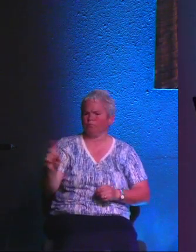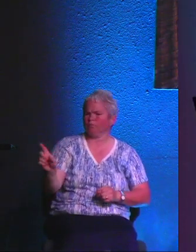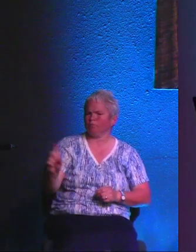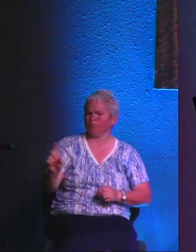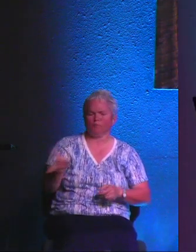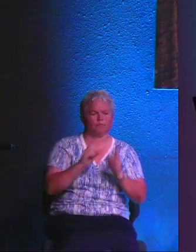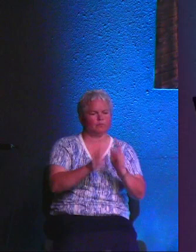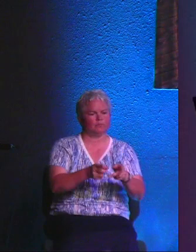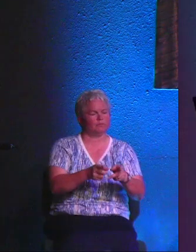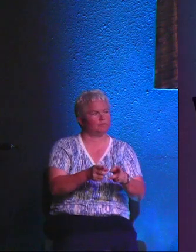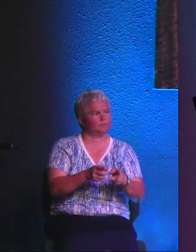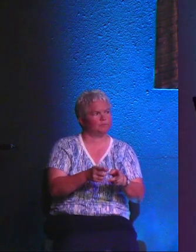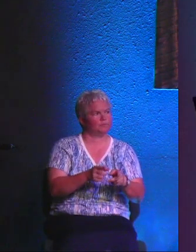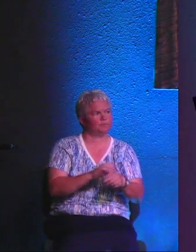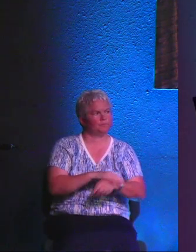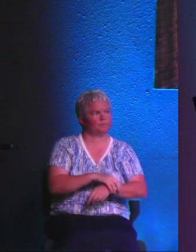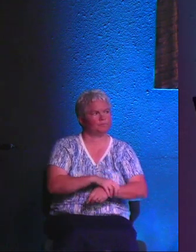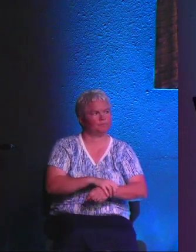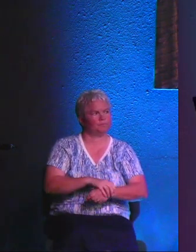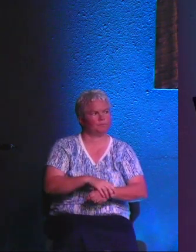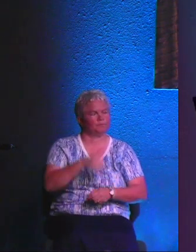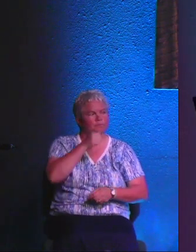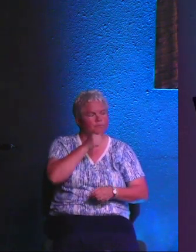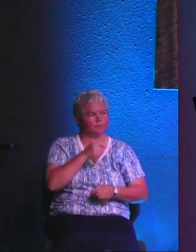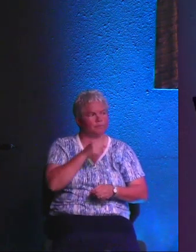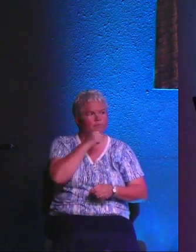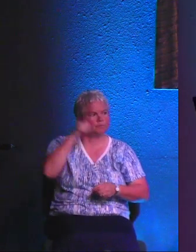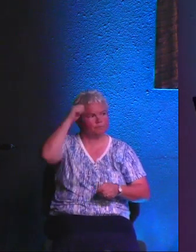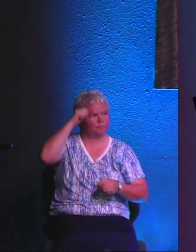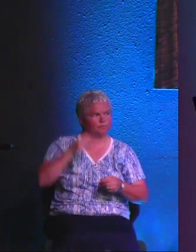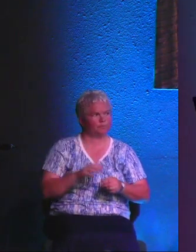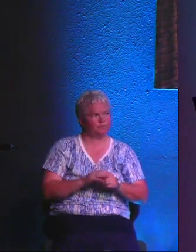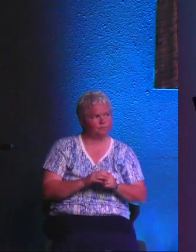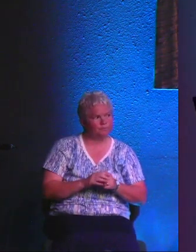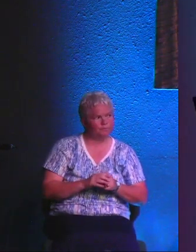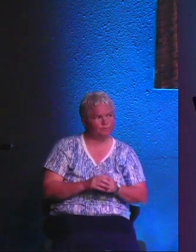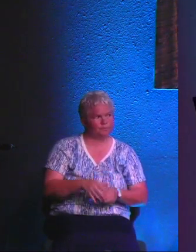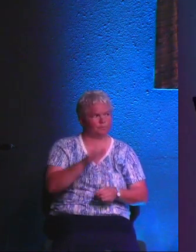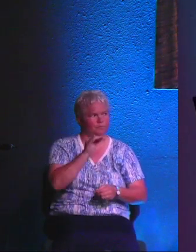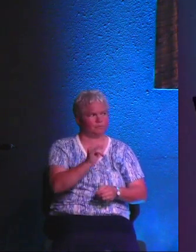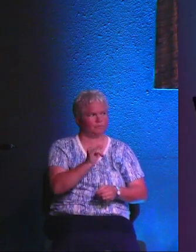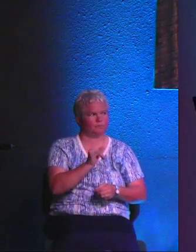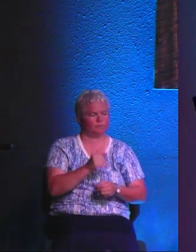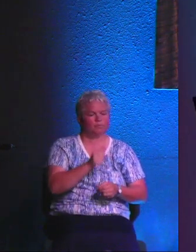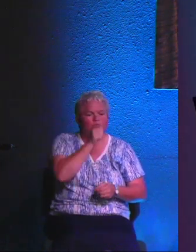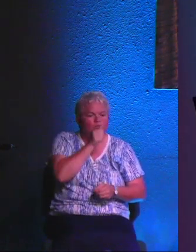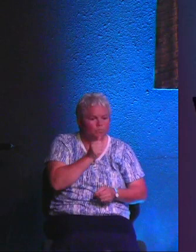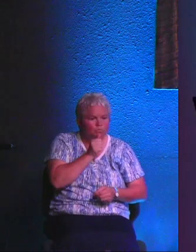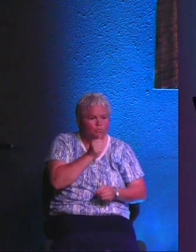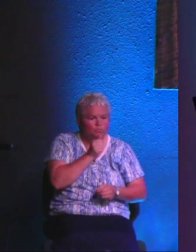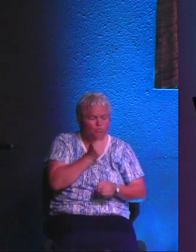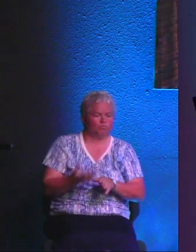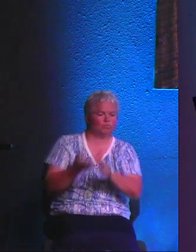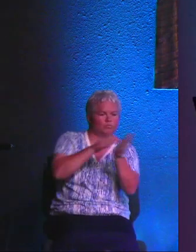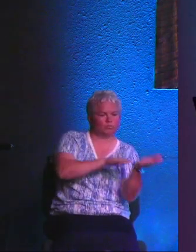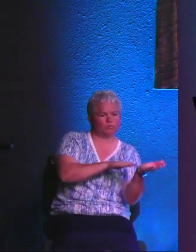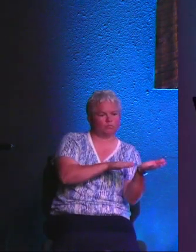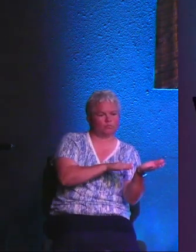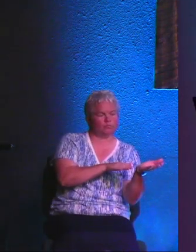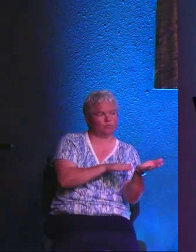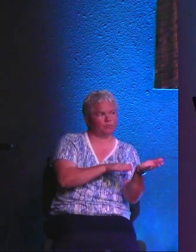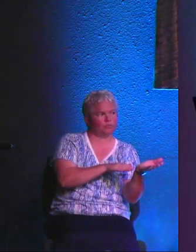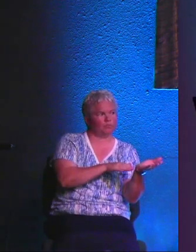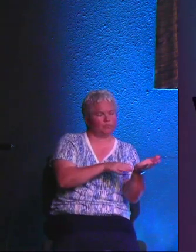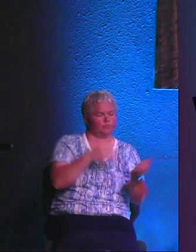go. Part of me was glad I didn't die in my accidents, but I also secretly wished I had. I